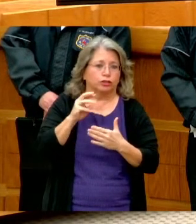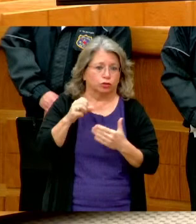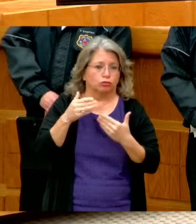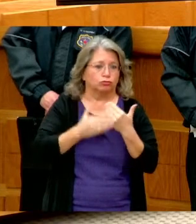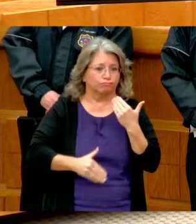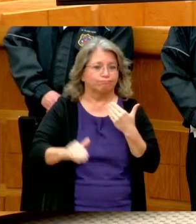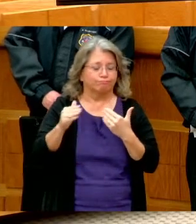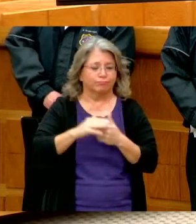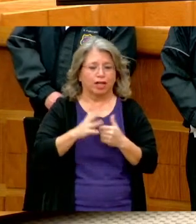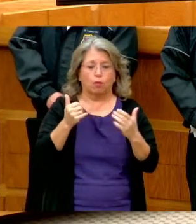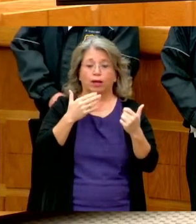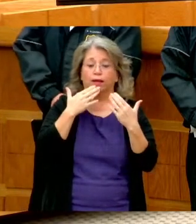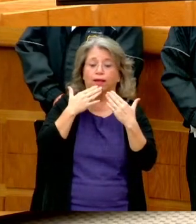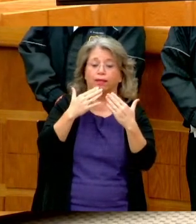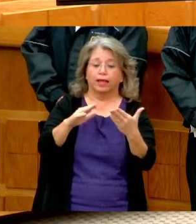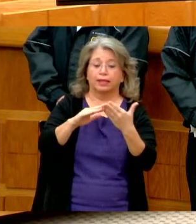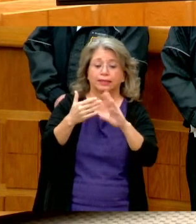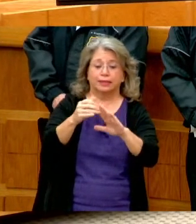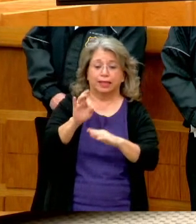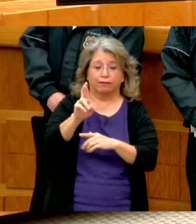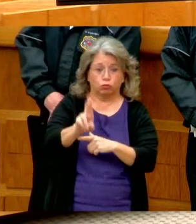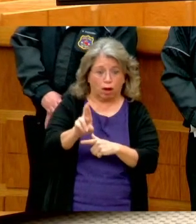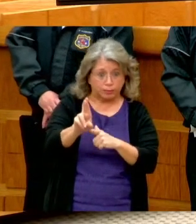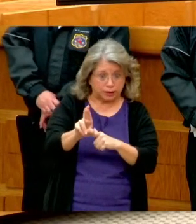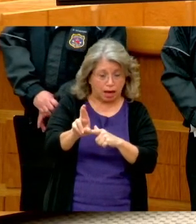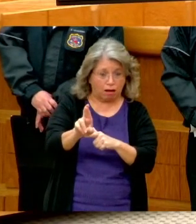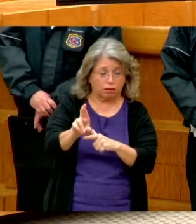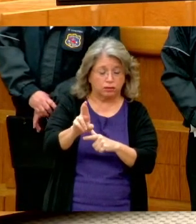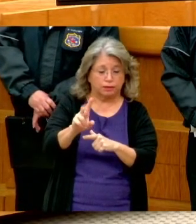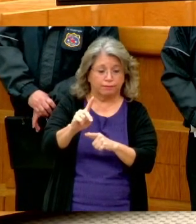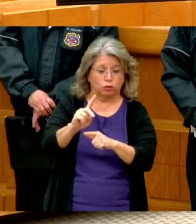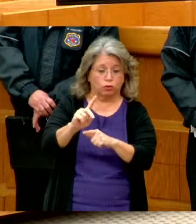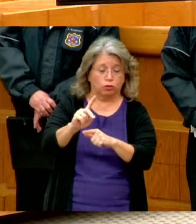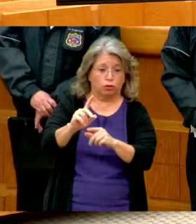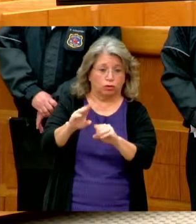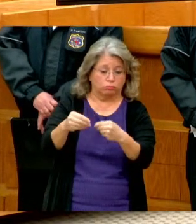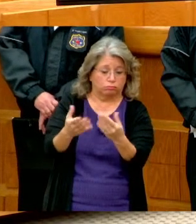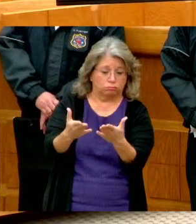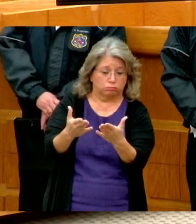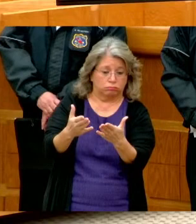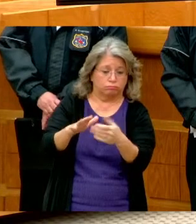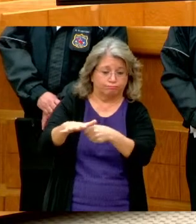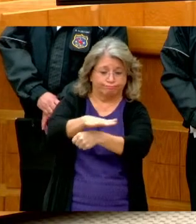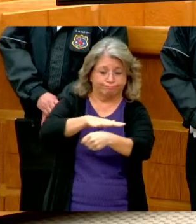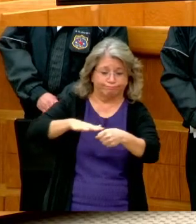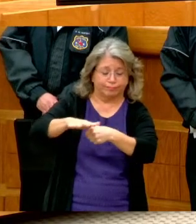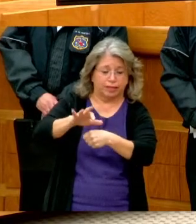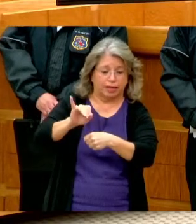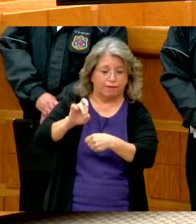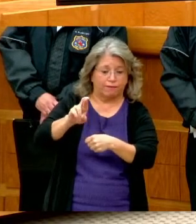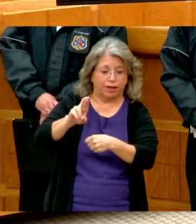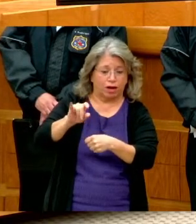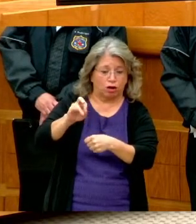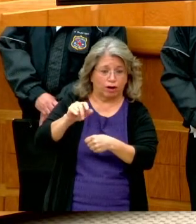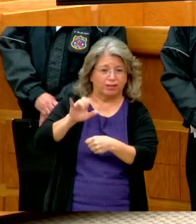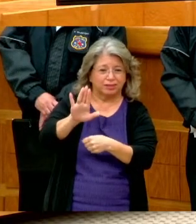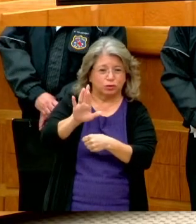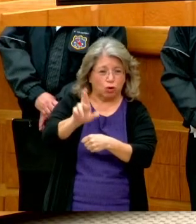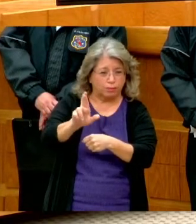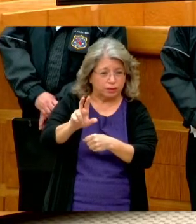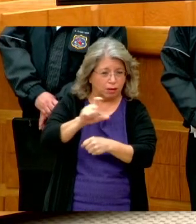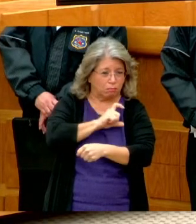Robstown, whose jurisdiction we're in at the Richard M. Borchard Fairgrounds, and whose police department will be directing